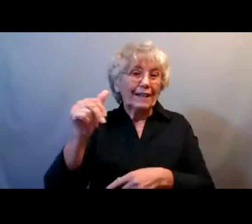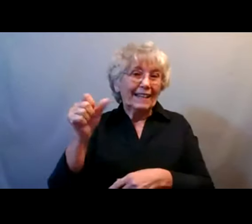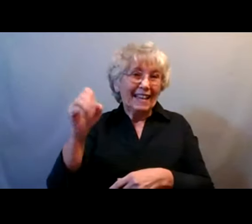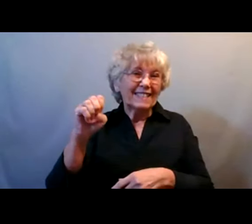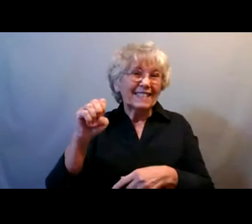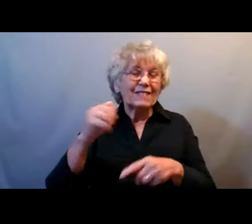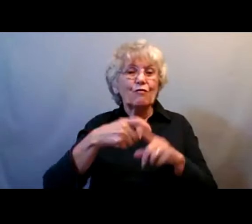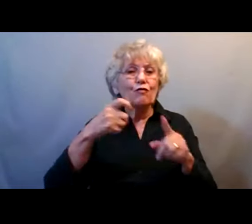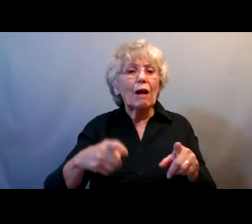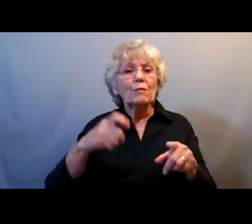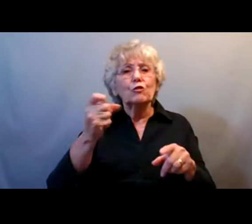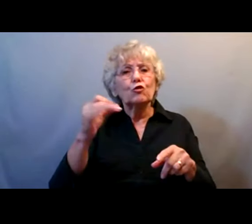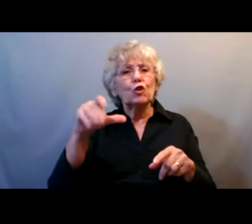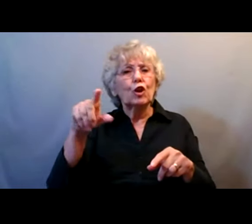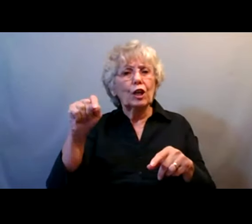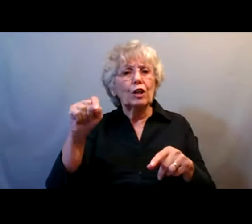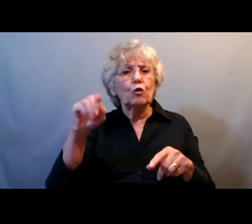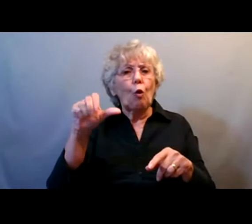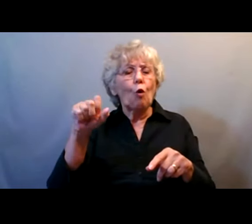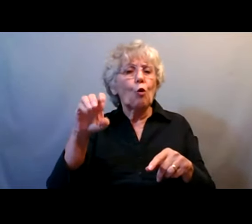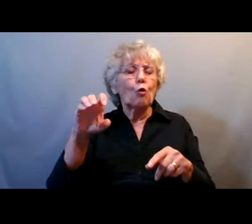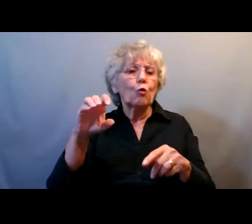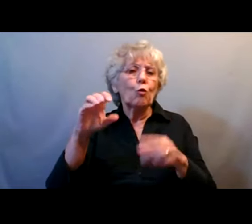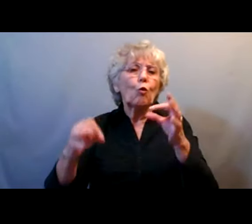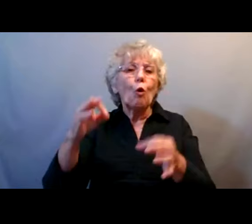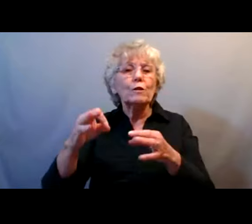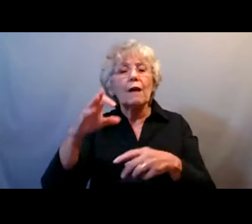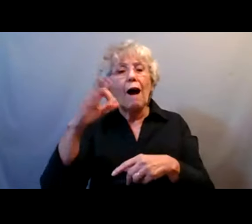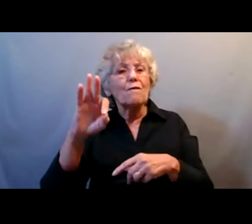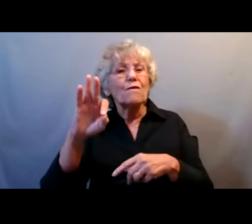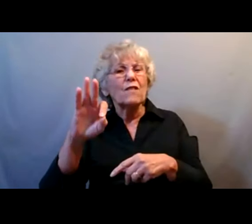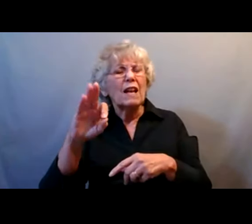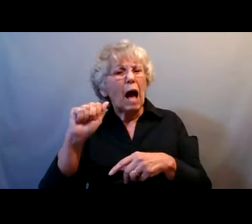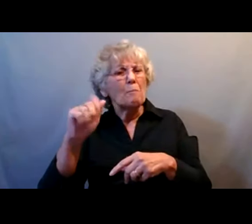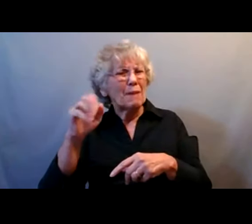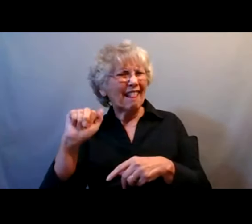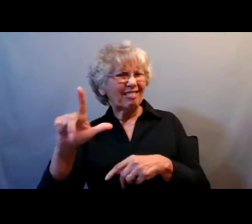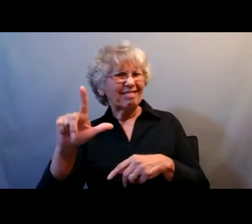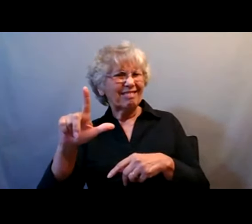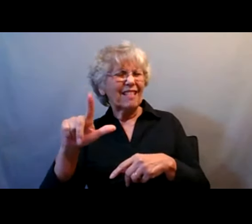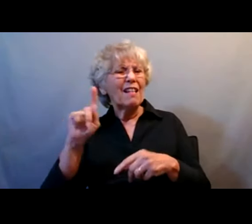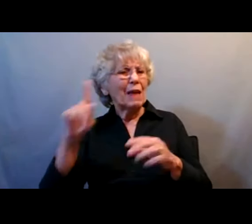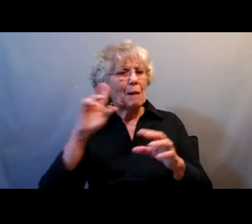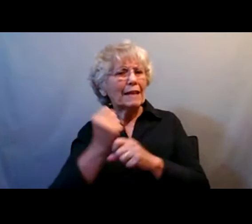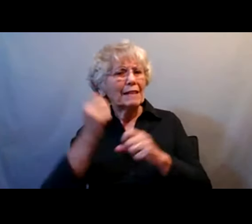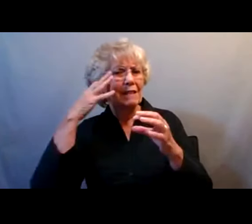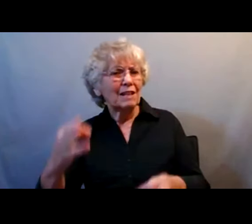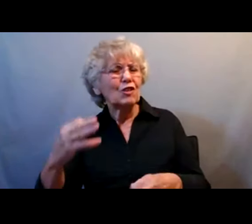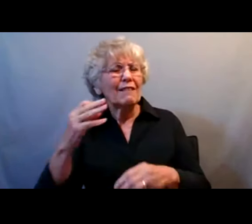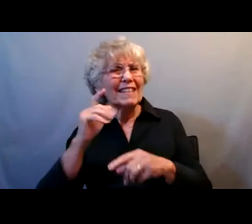Court of Appeals ruled on. I think it was the day after I started at Open House in